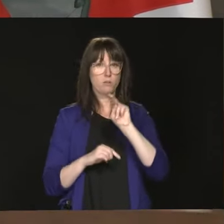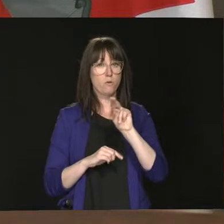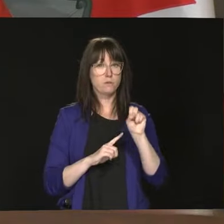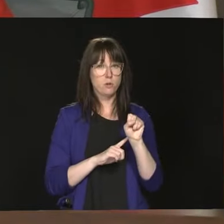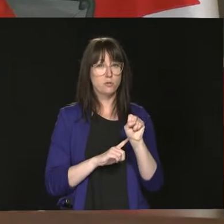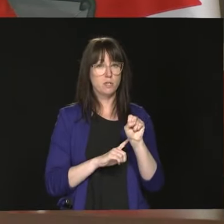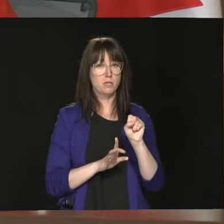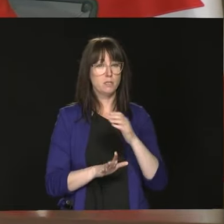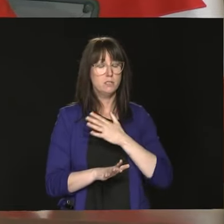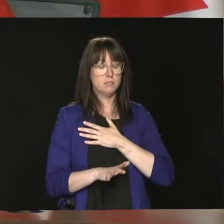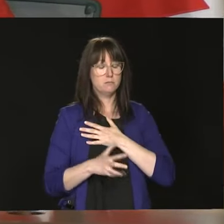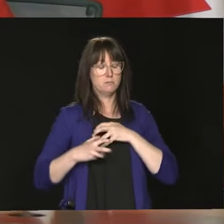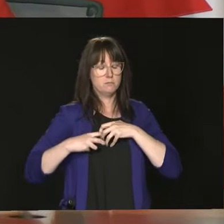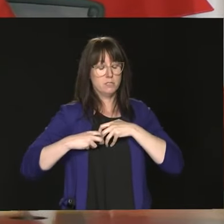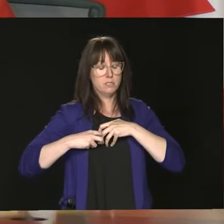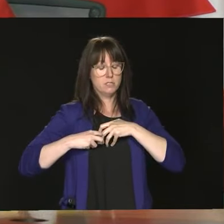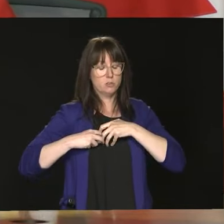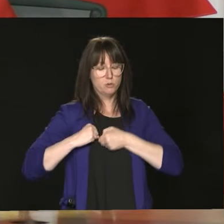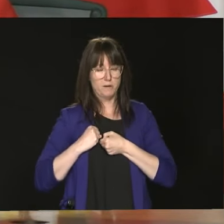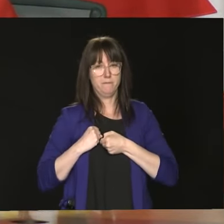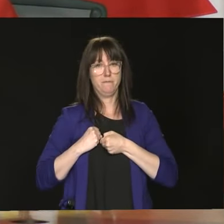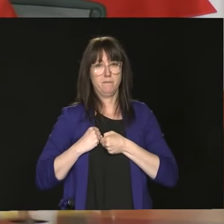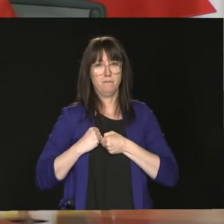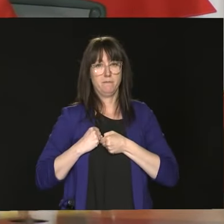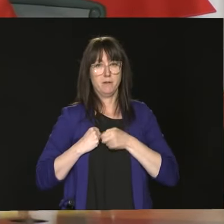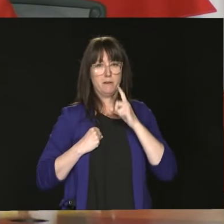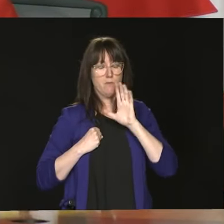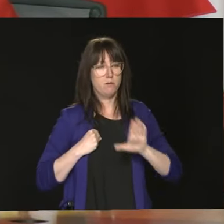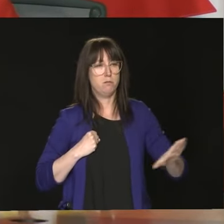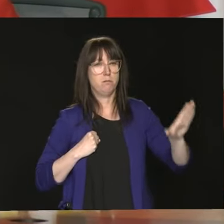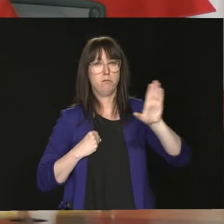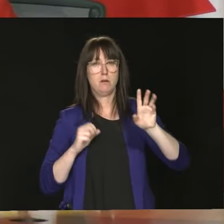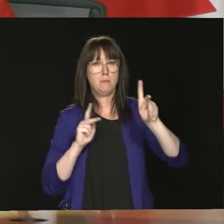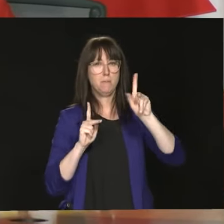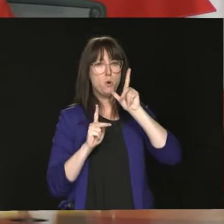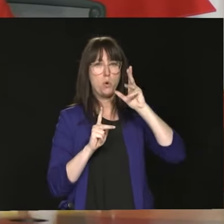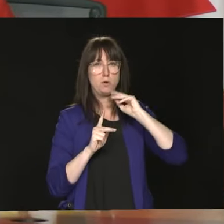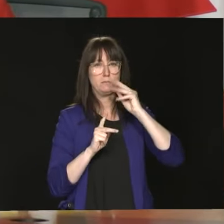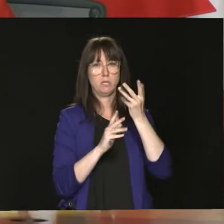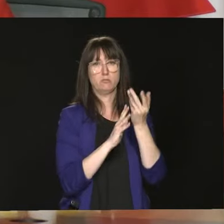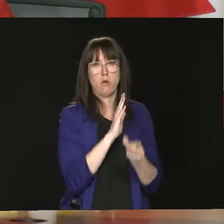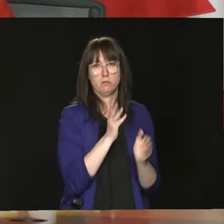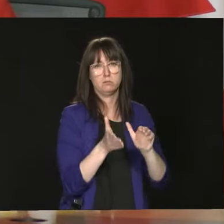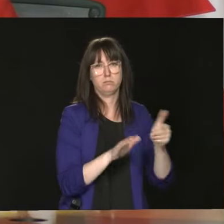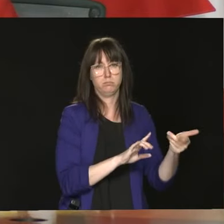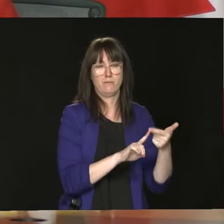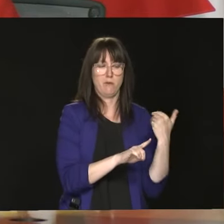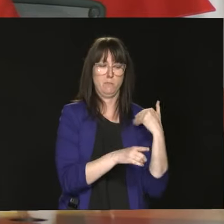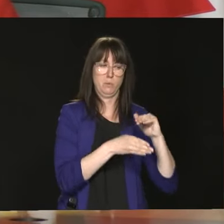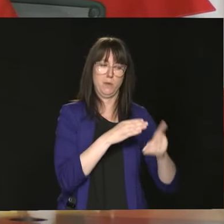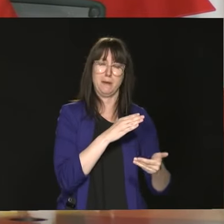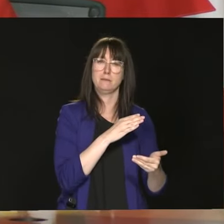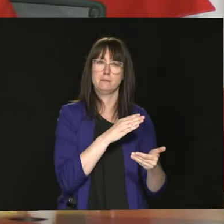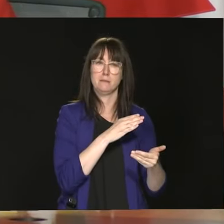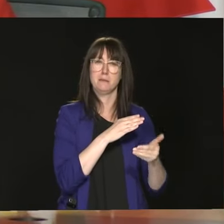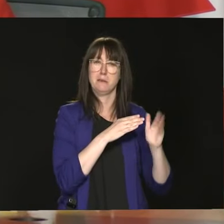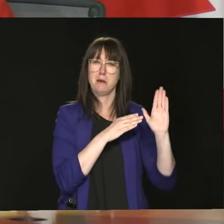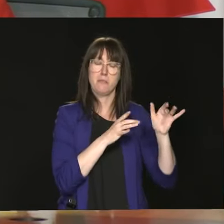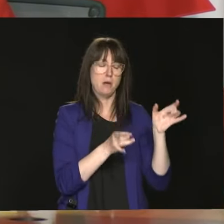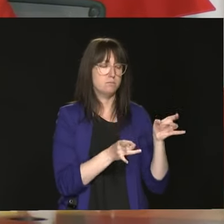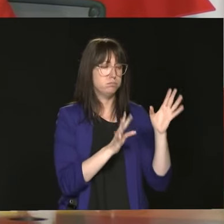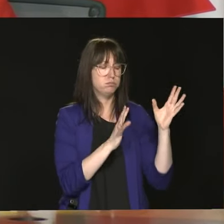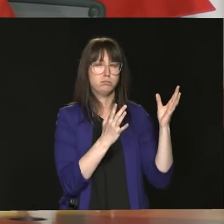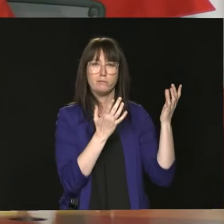who lost loved ones and friends this past weekend. This tragedy comes as we work to contain